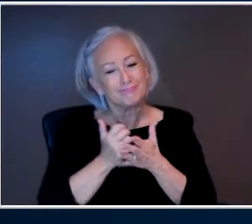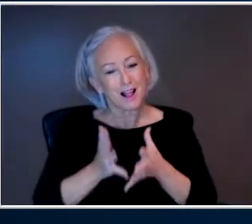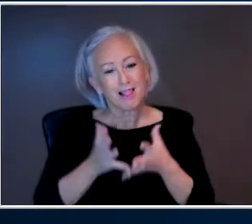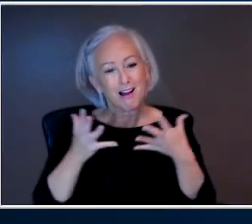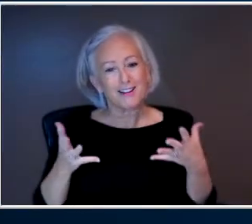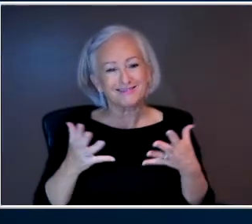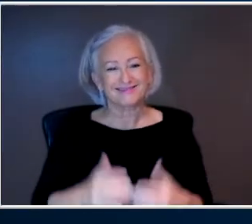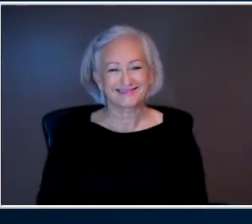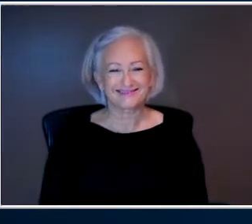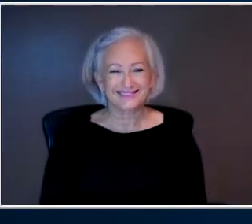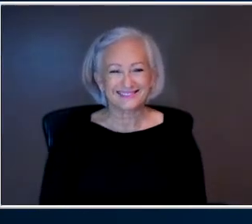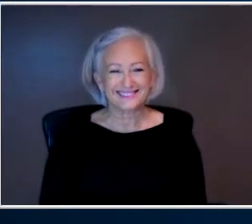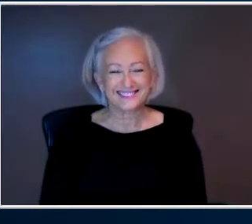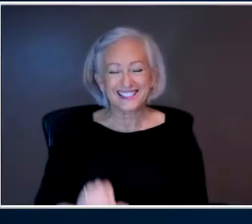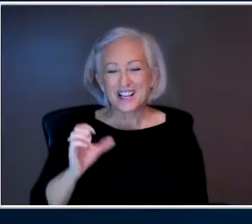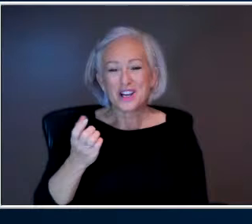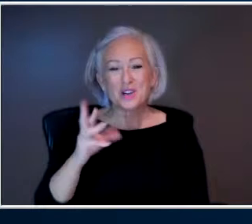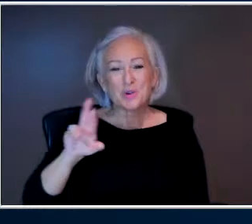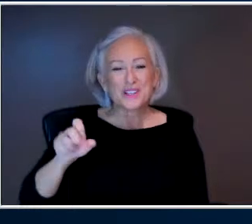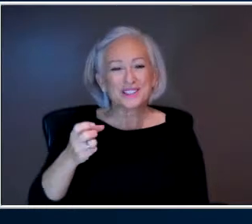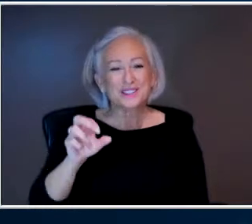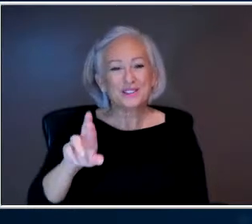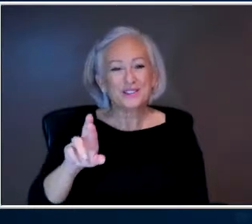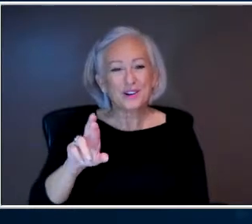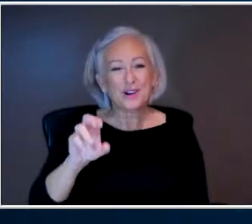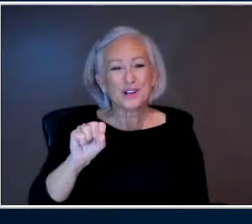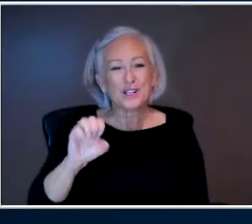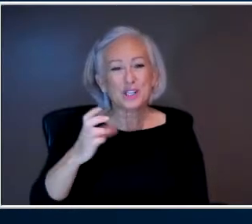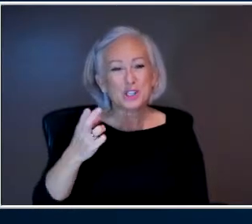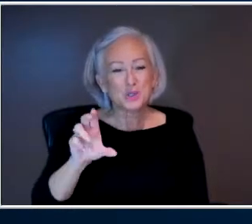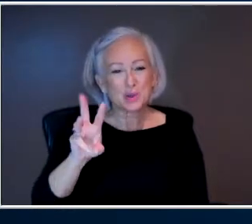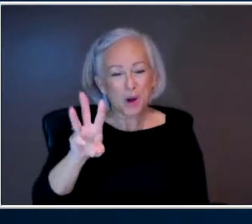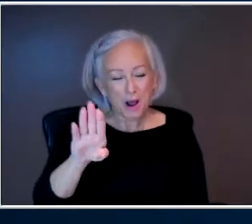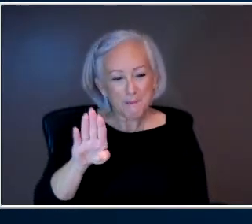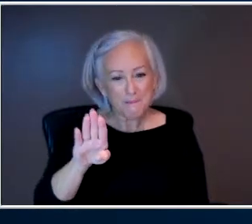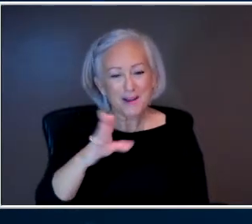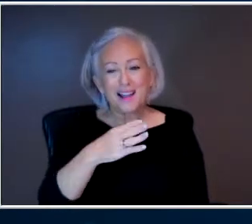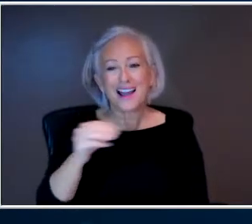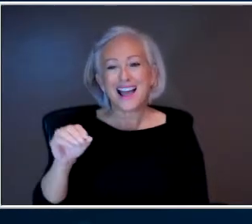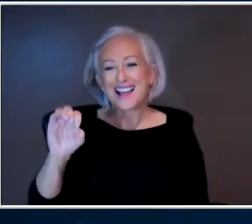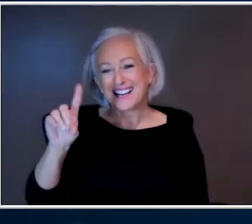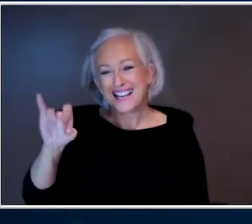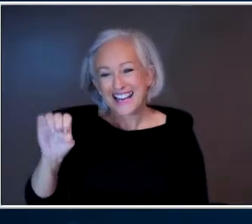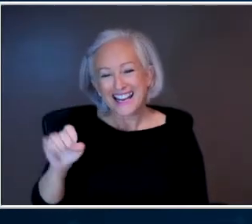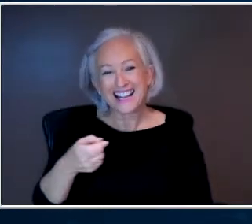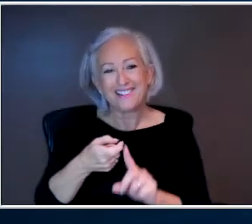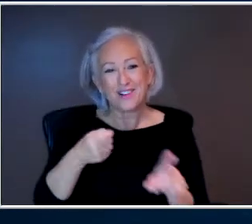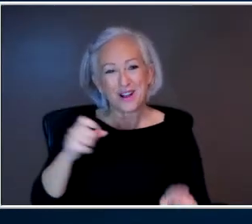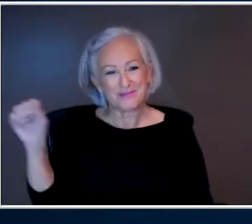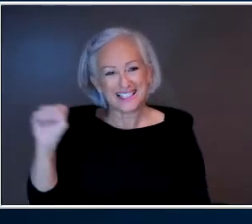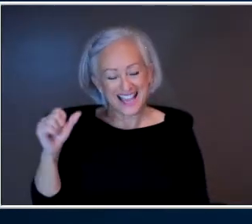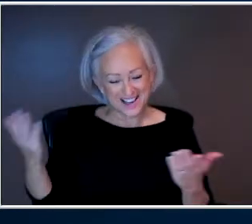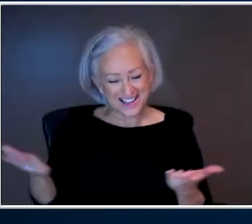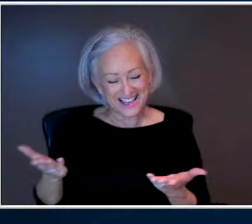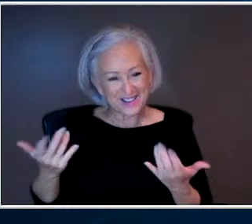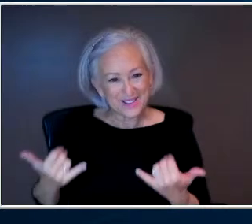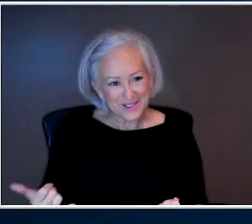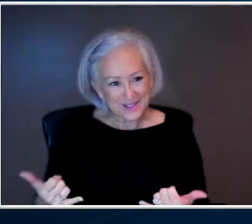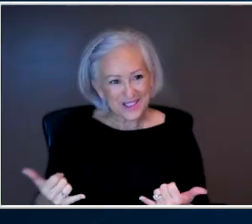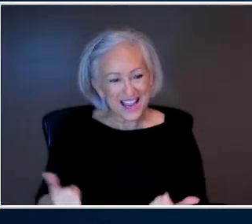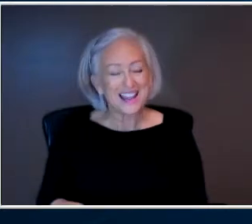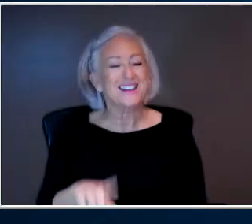And Christopher Schwab and his wife Edie are joining us from their home in Seattle this morning. We're also joined here by Dr. Koji Ebersol, the neurosurgeon